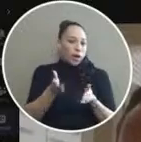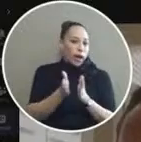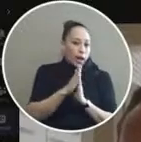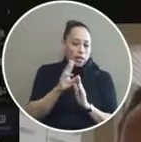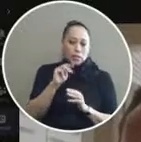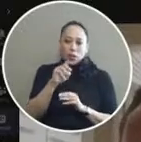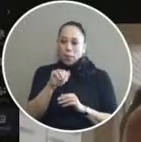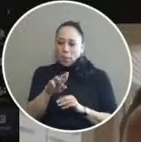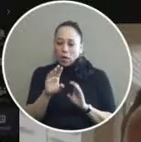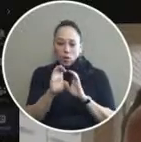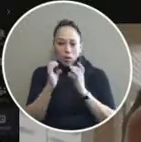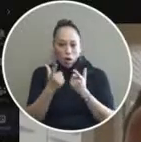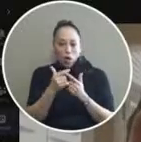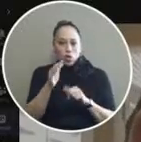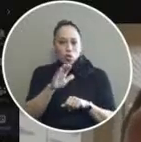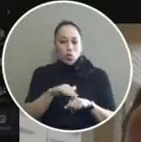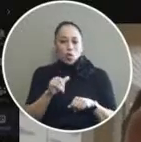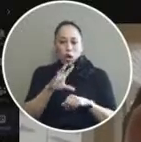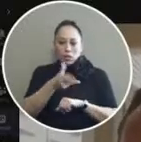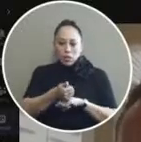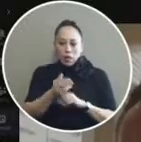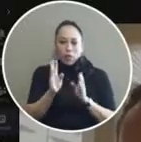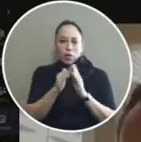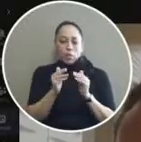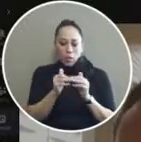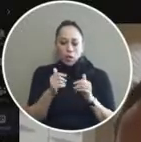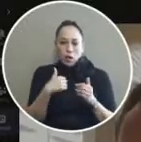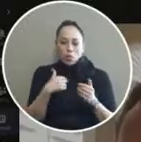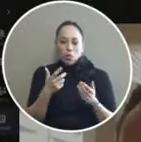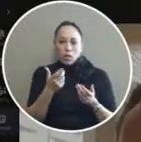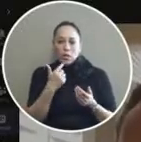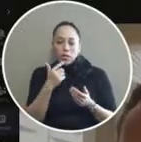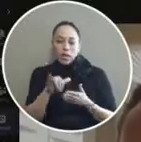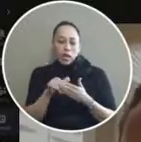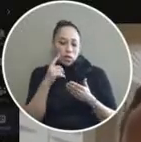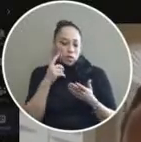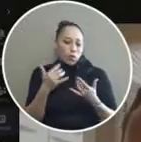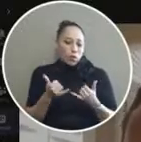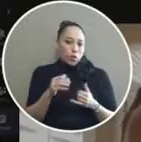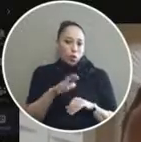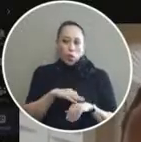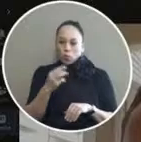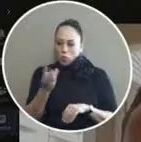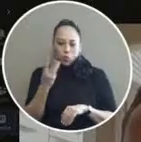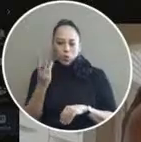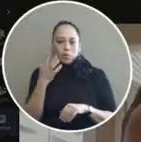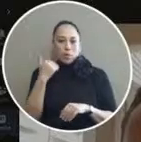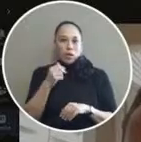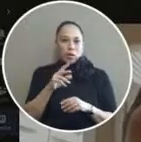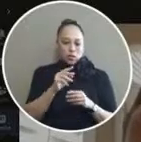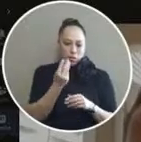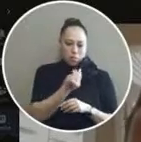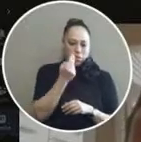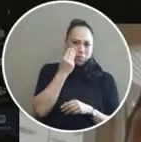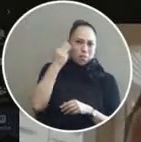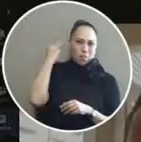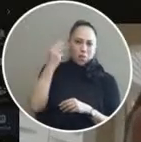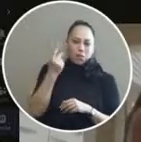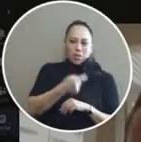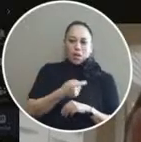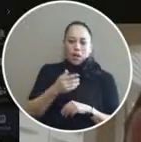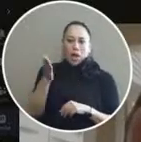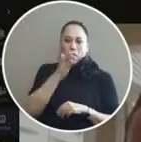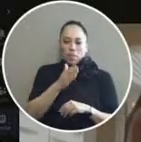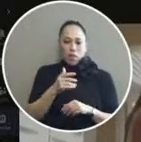the council to call that meeting. And we're the ones that asked for this meeting today on Wednesday because it was Memorial Day. I mean, we have never